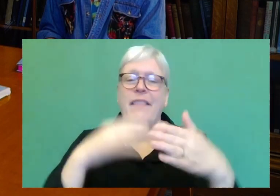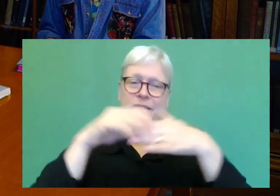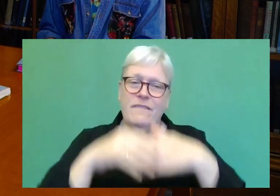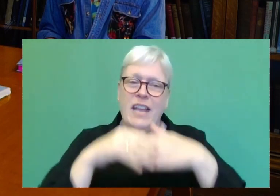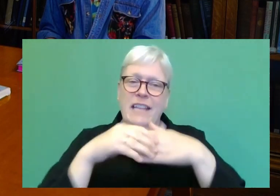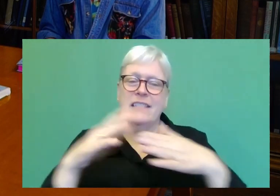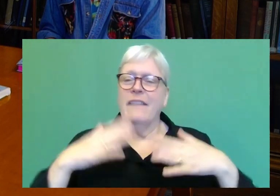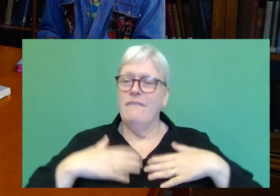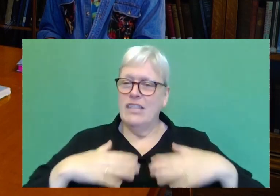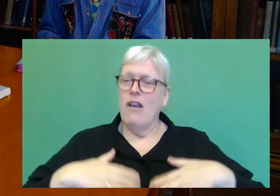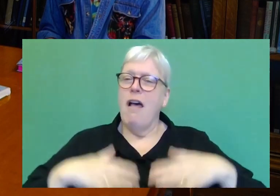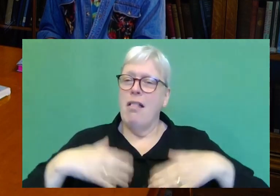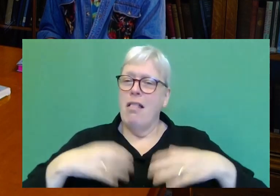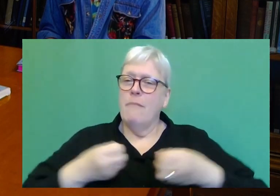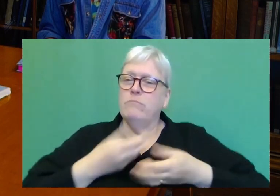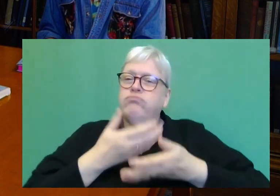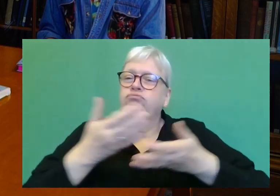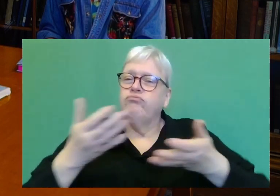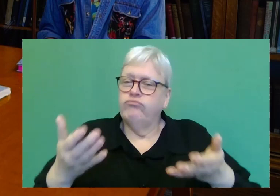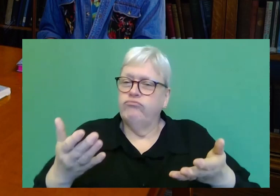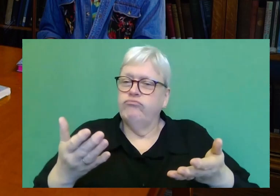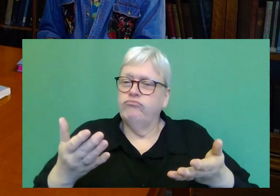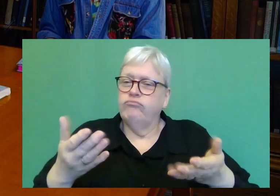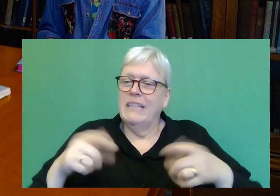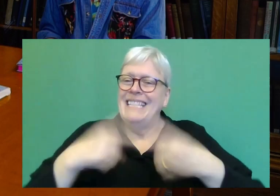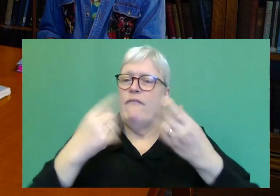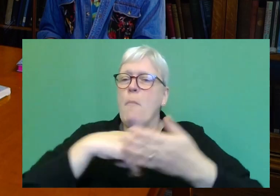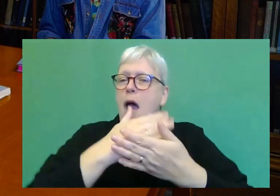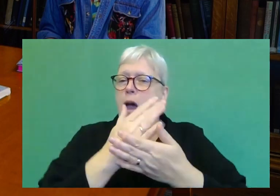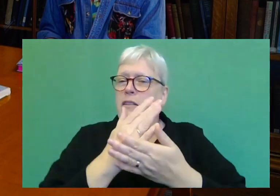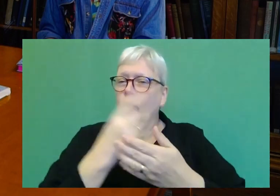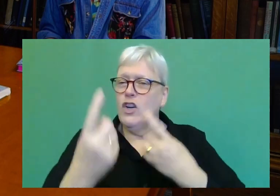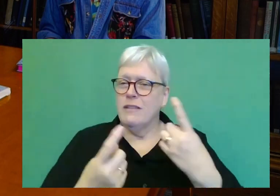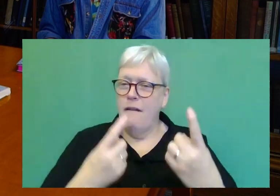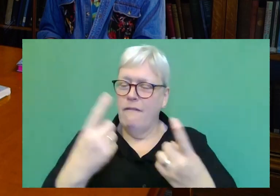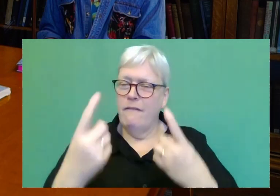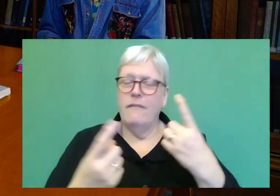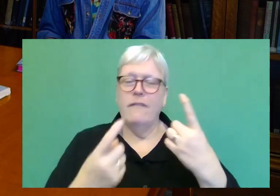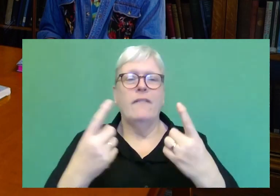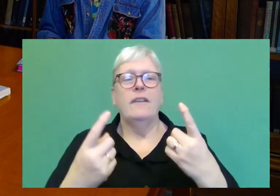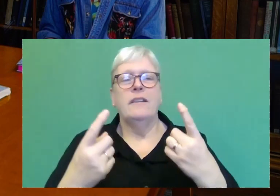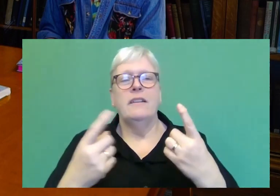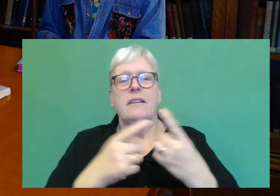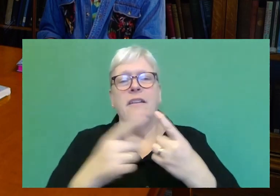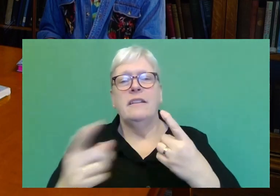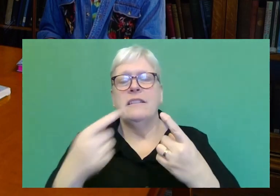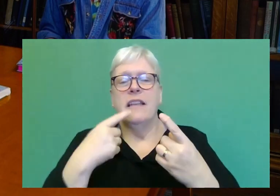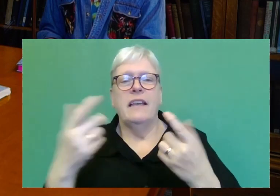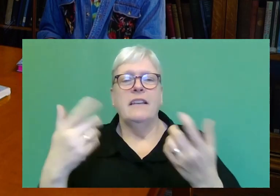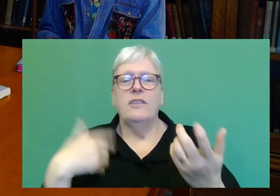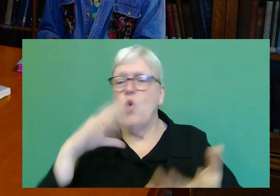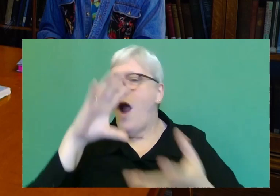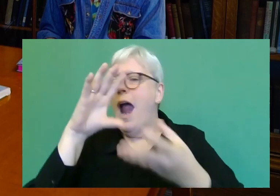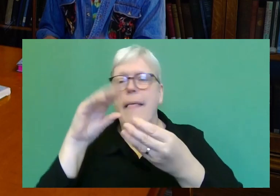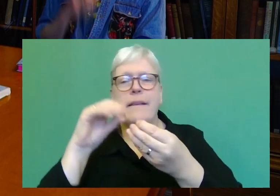of different facets of ourselves, and I think they say you are the sum of the 5 closest people to